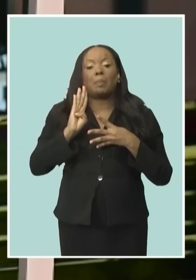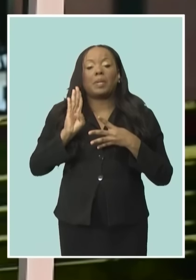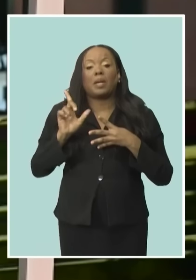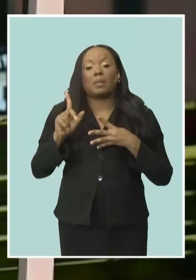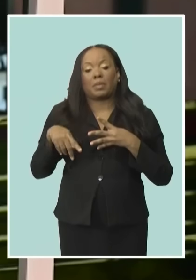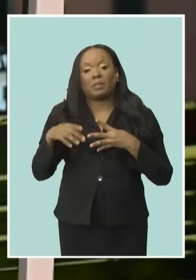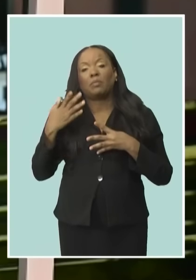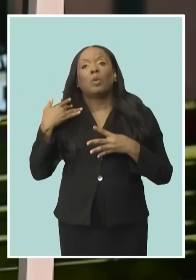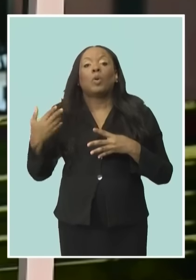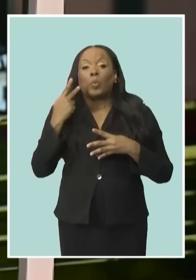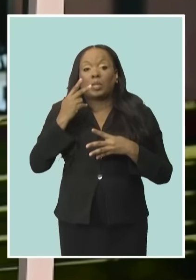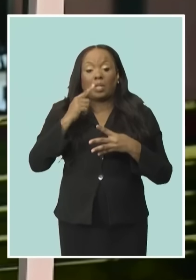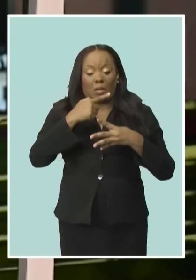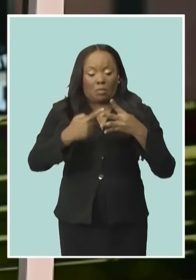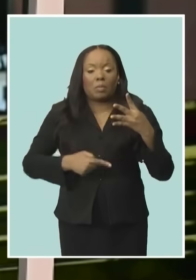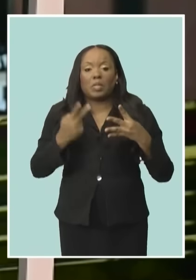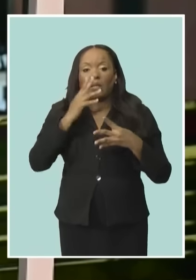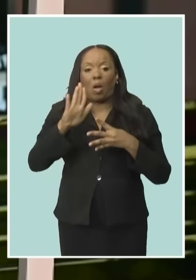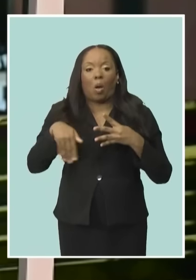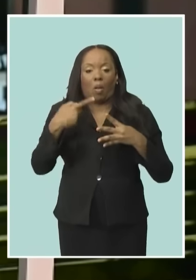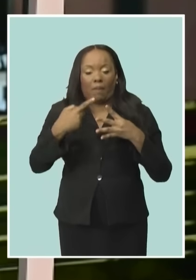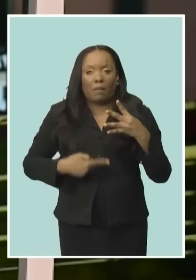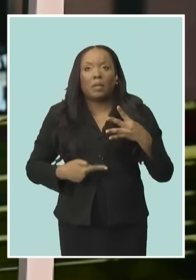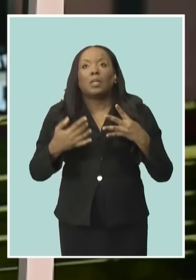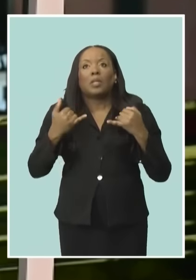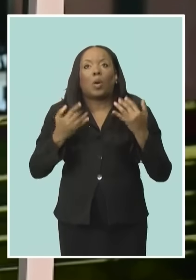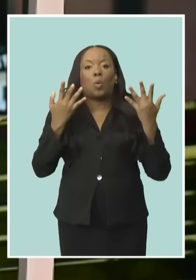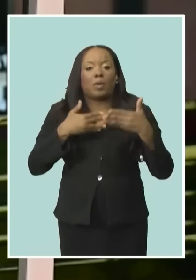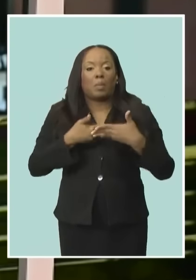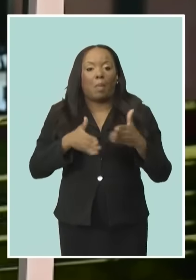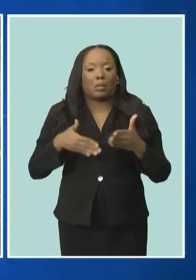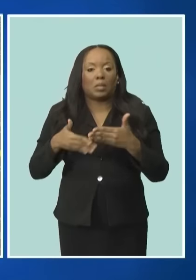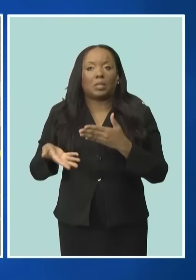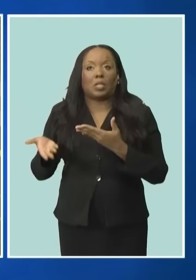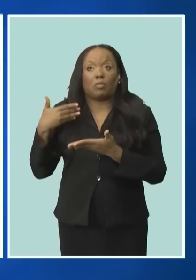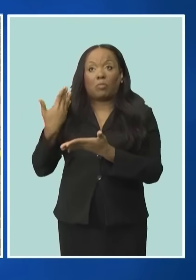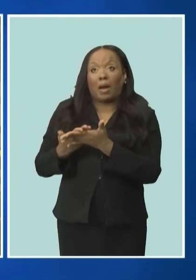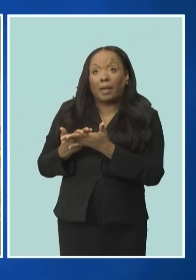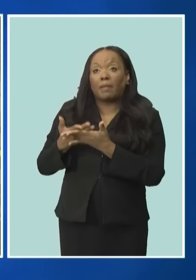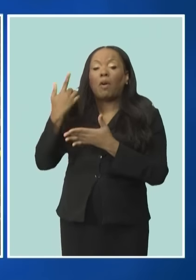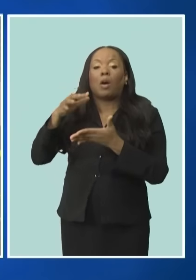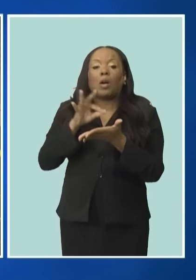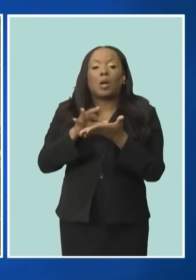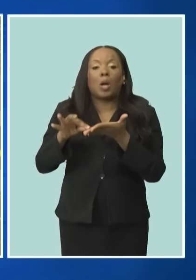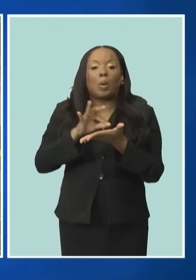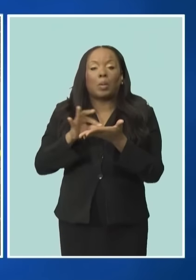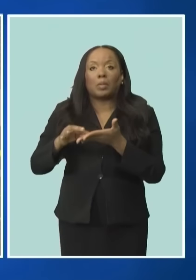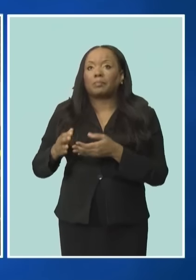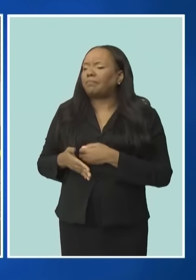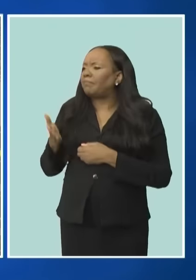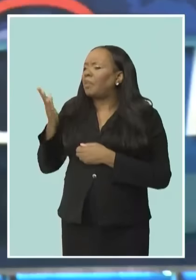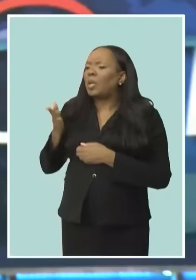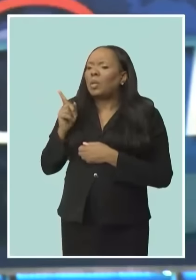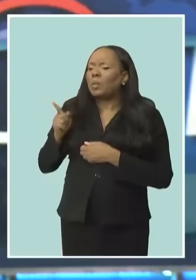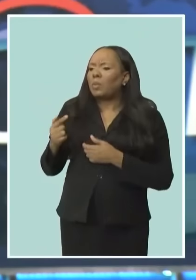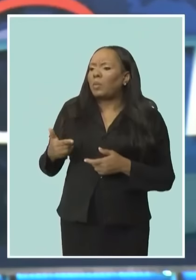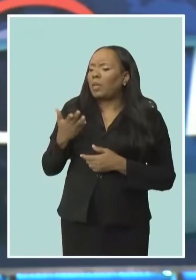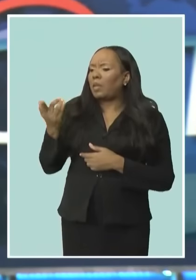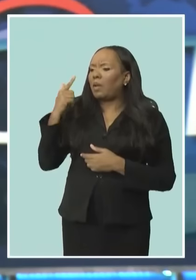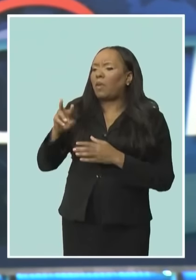still just waiting for these ballot boxes to come so that the count can begin. So you're there now, Crystal, for the results, but you were also there